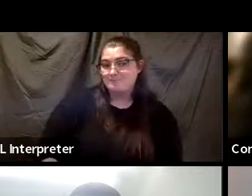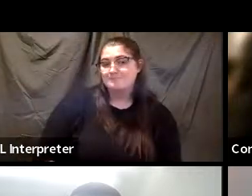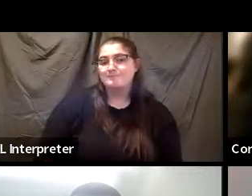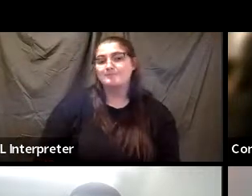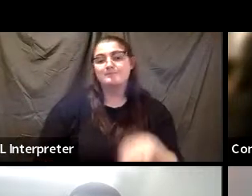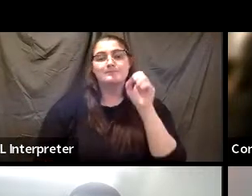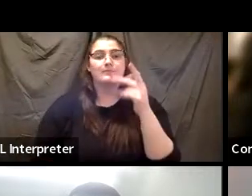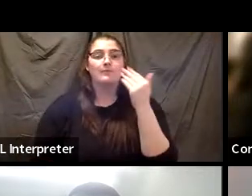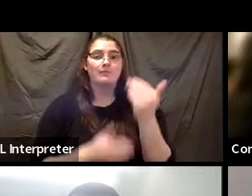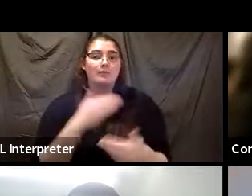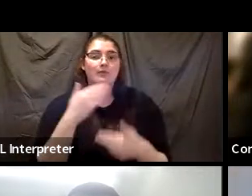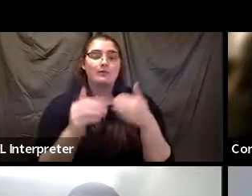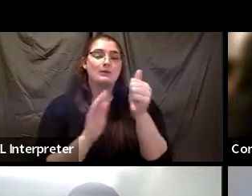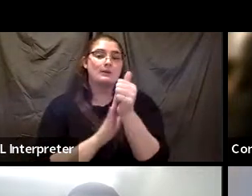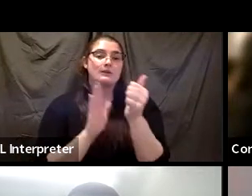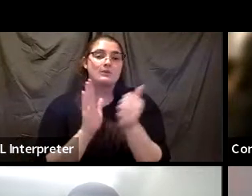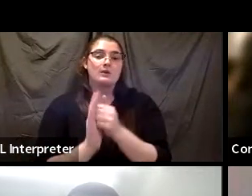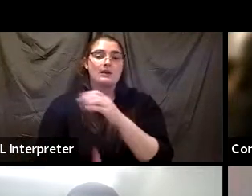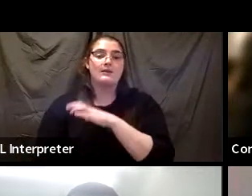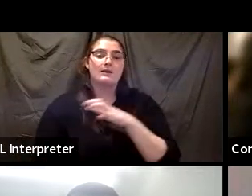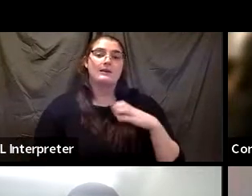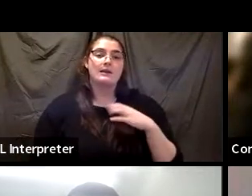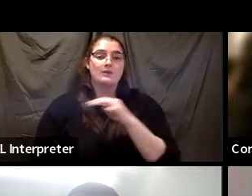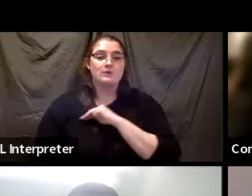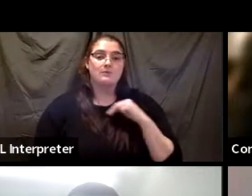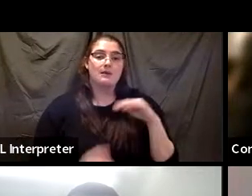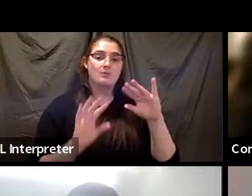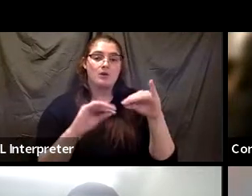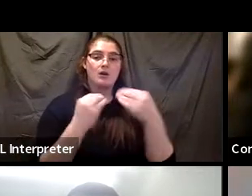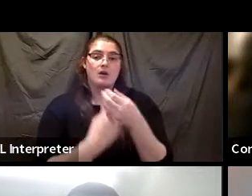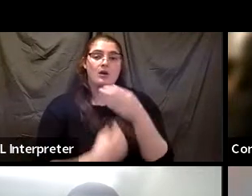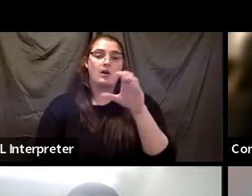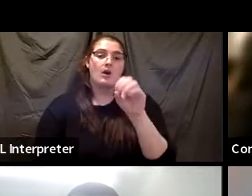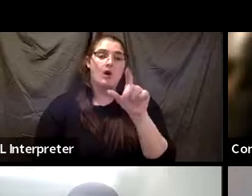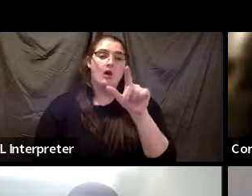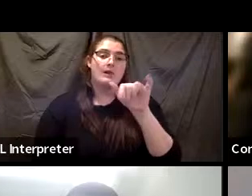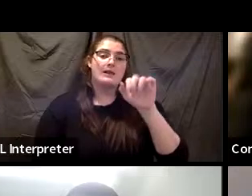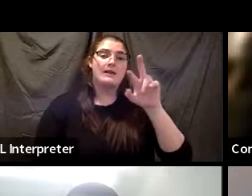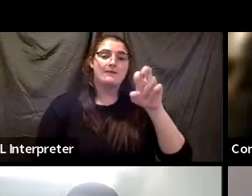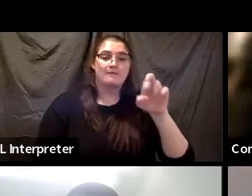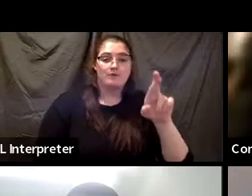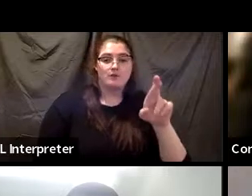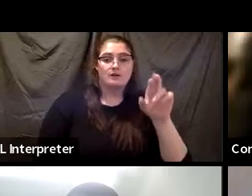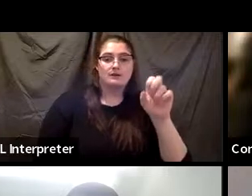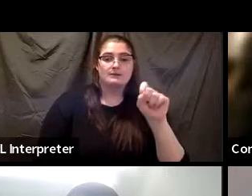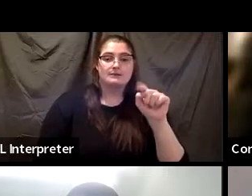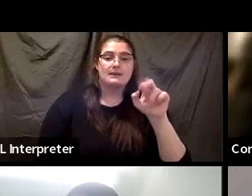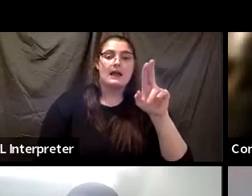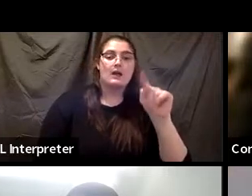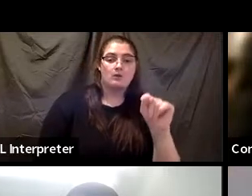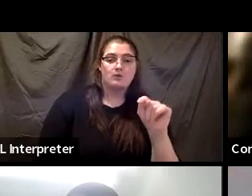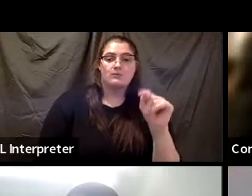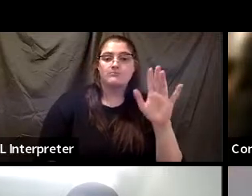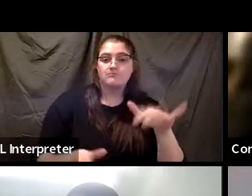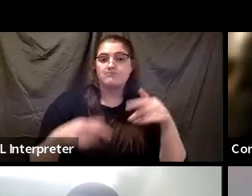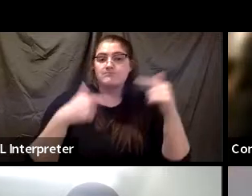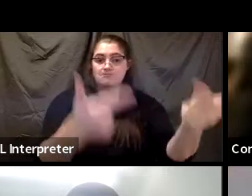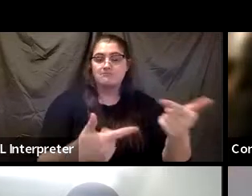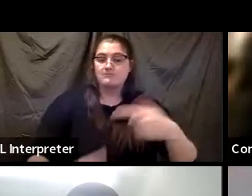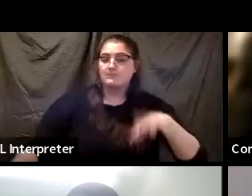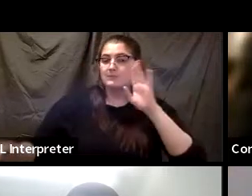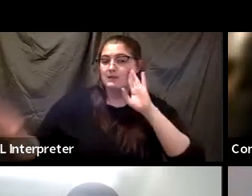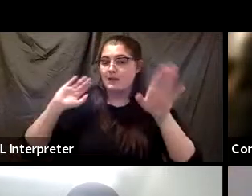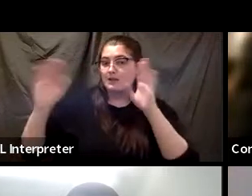Okay, moving with the agenda, we have our council member's office. We have Mr. Oliver Stout in attendance. Mr. Stout, feel free to take the reign. Hello,